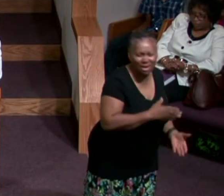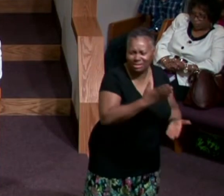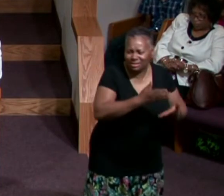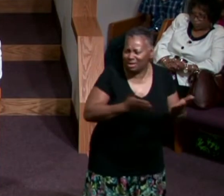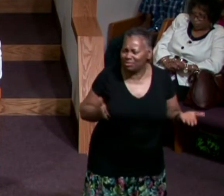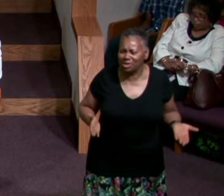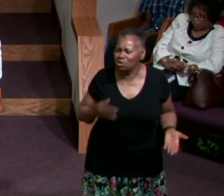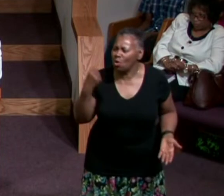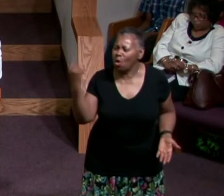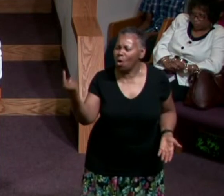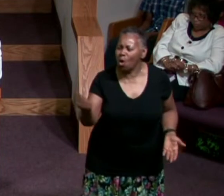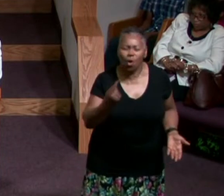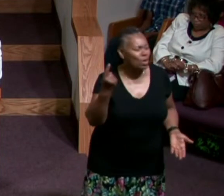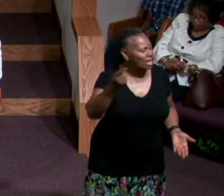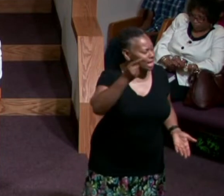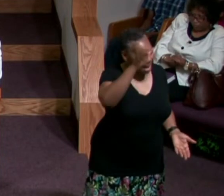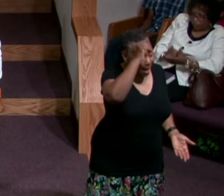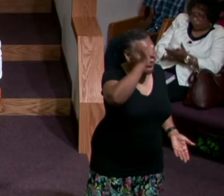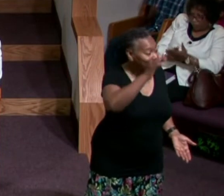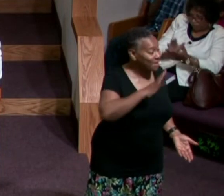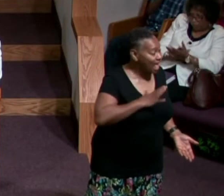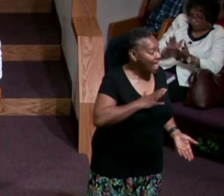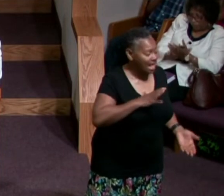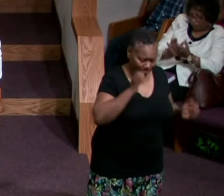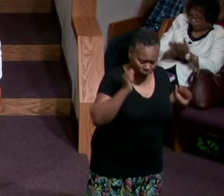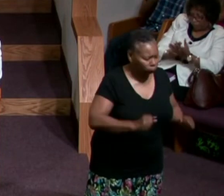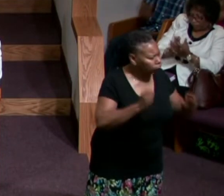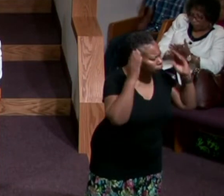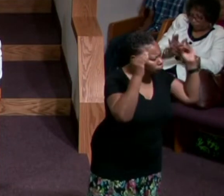only a man can spot in a boy.